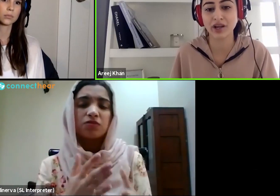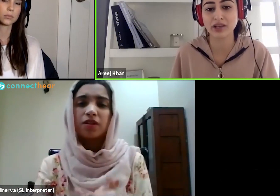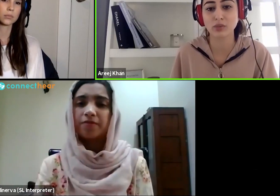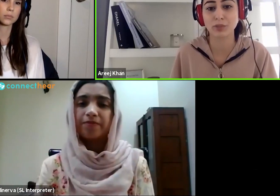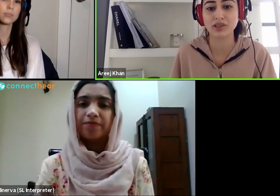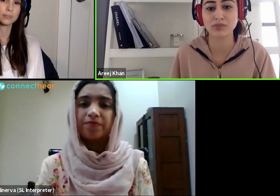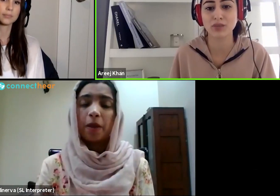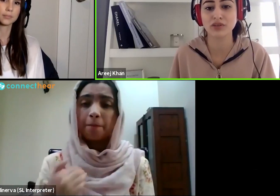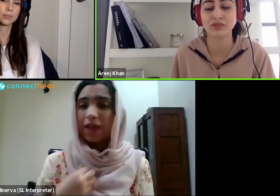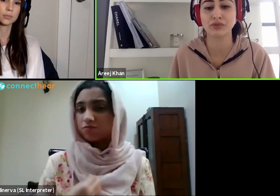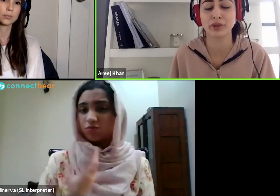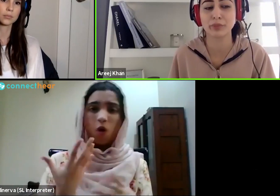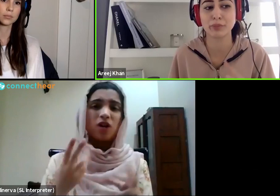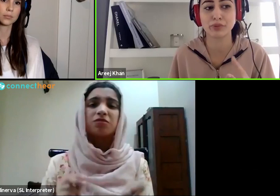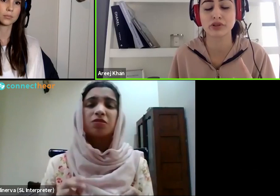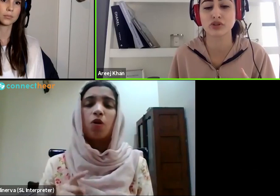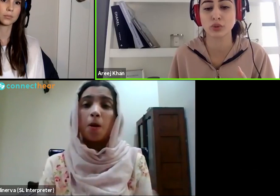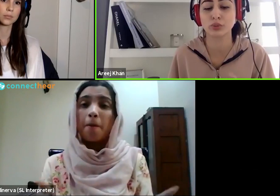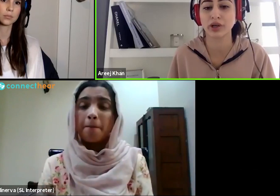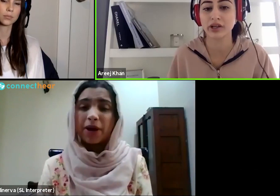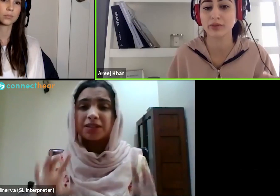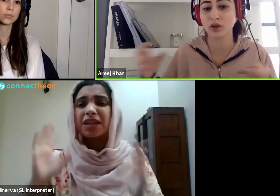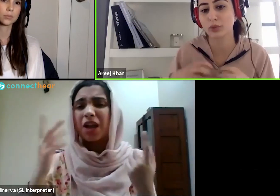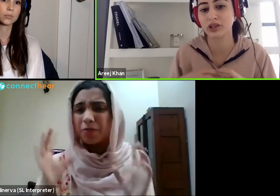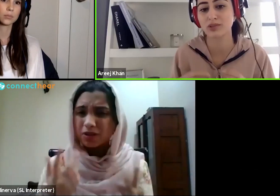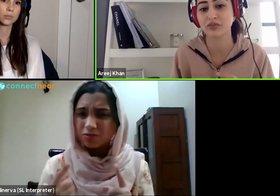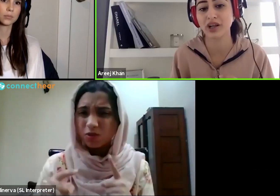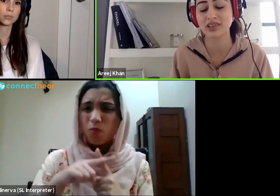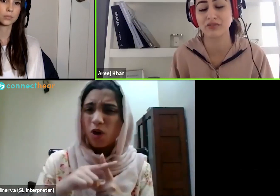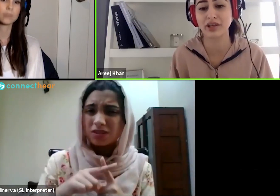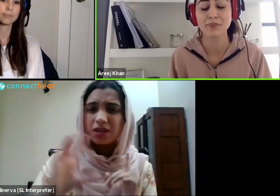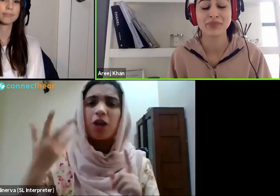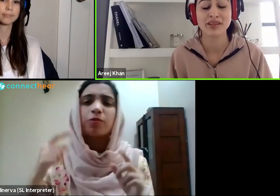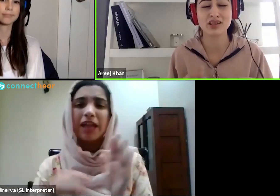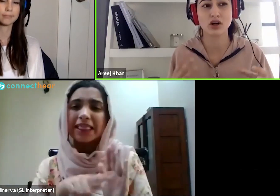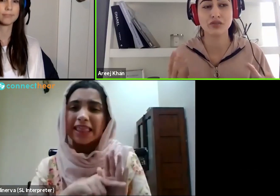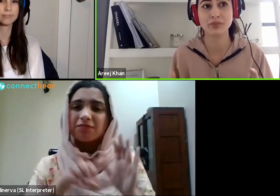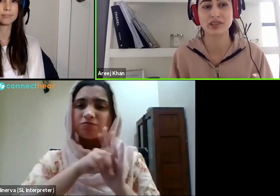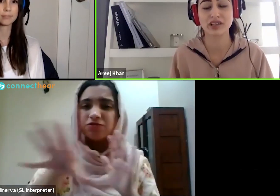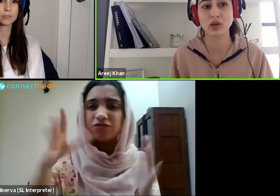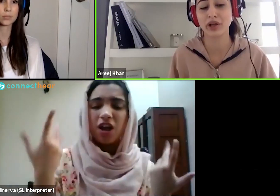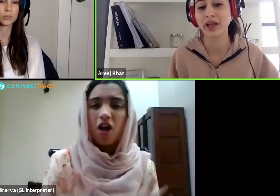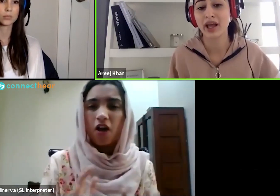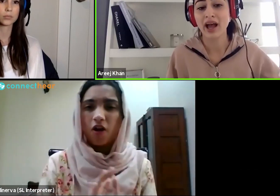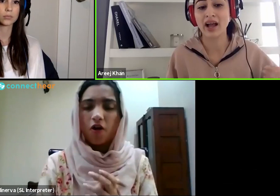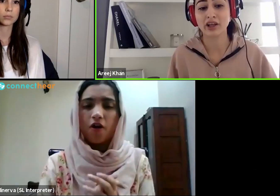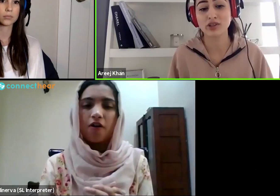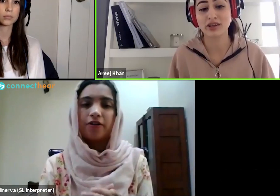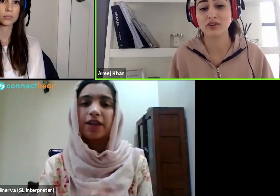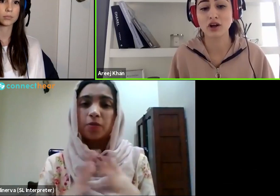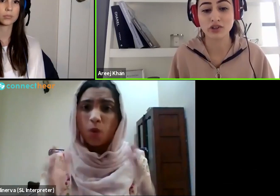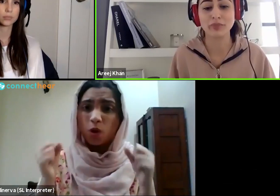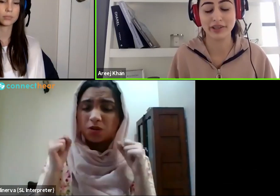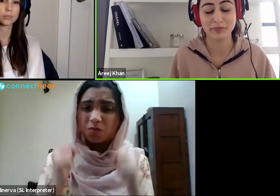positive effect. But sometimes I feel like people are so like stuck within themselves negatively that it's hard for them to see it that way. And like